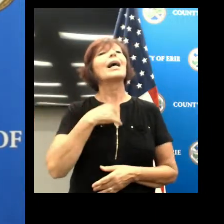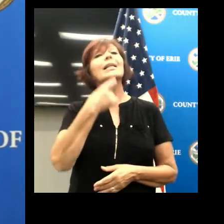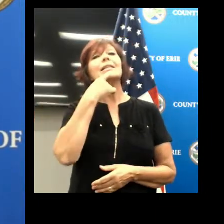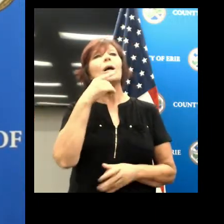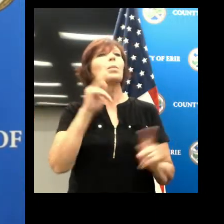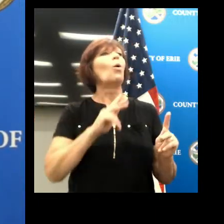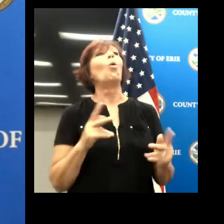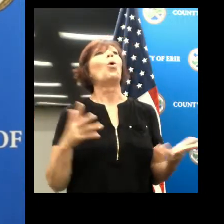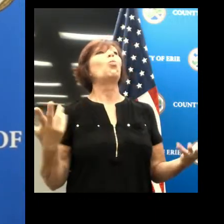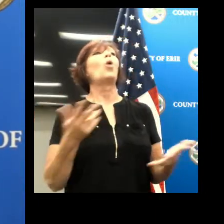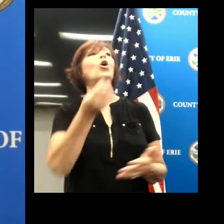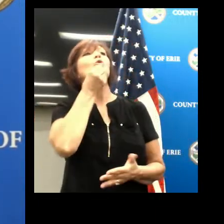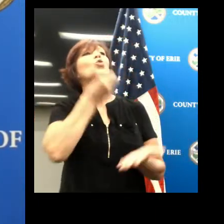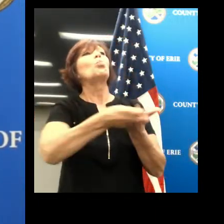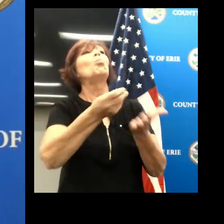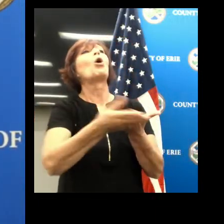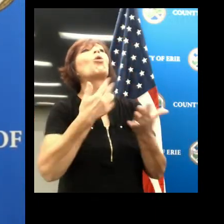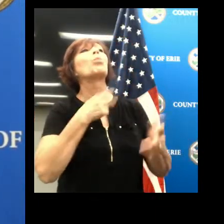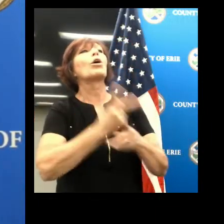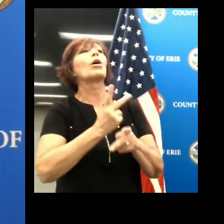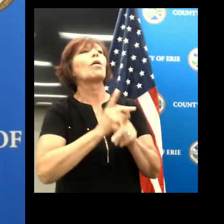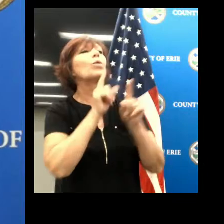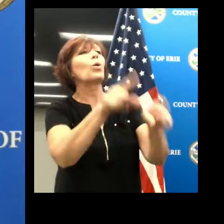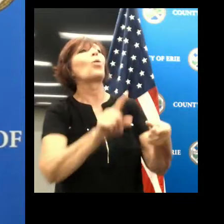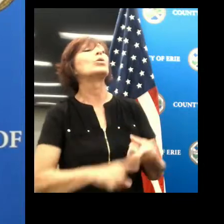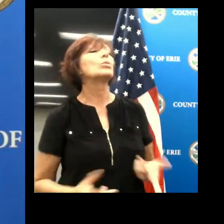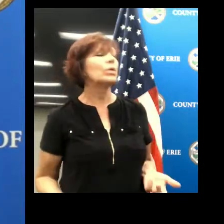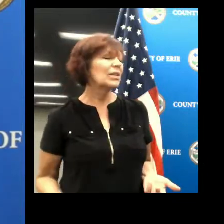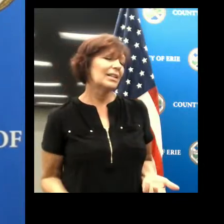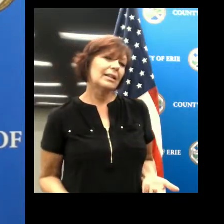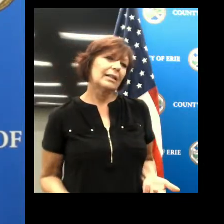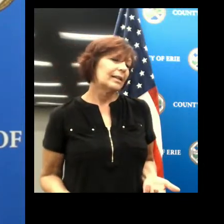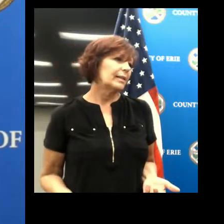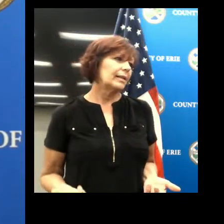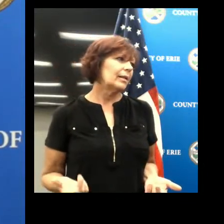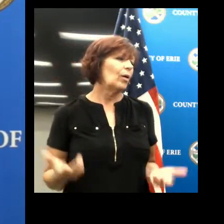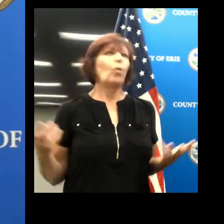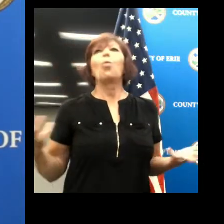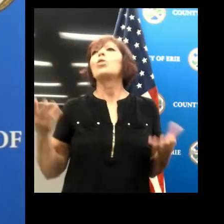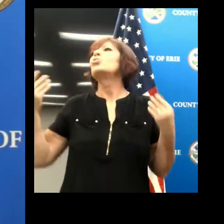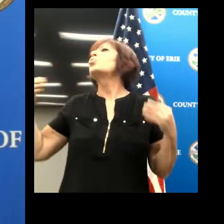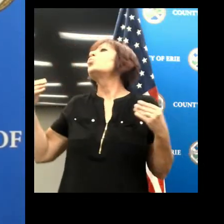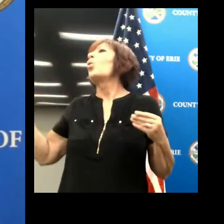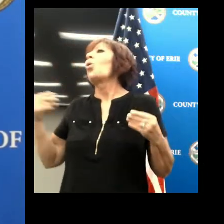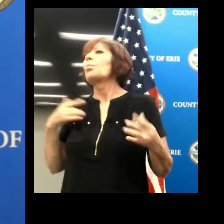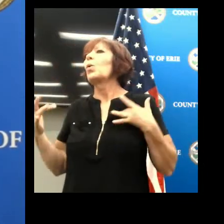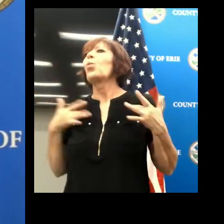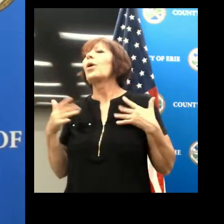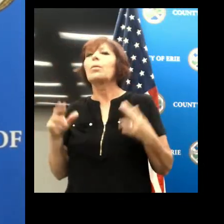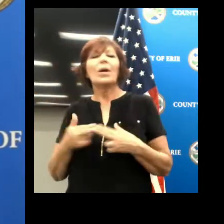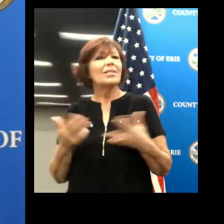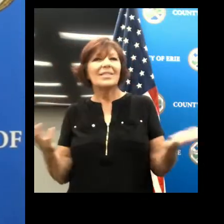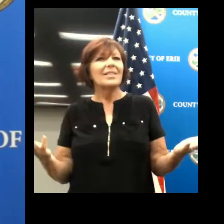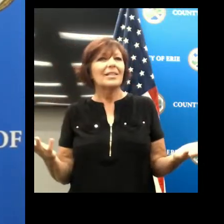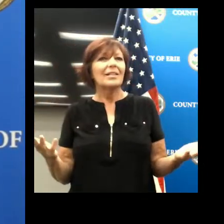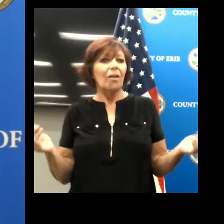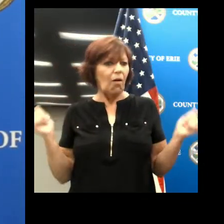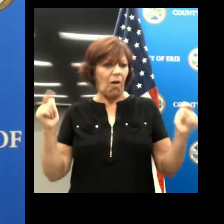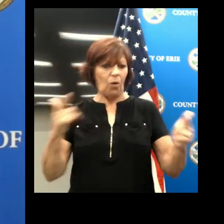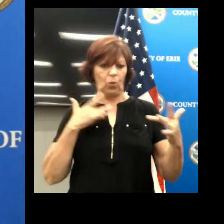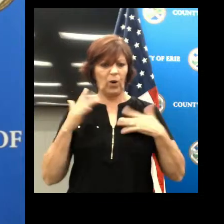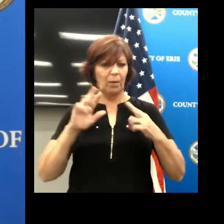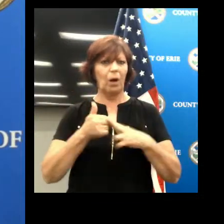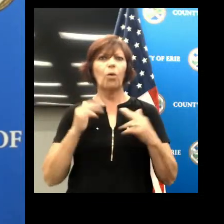like, well, what supermarket should I be careful about going? And what store should I be worried about? And I said, it's all major stores.